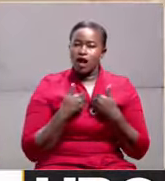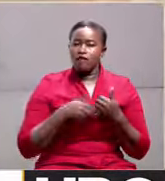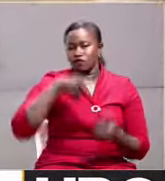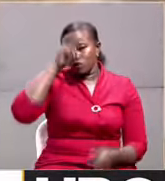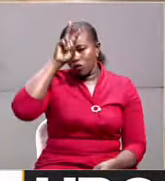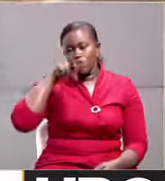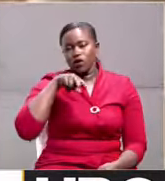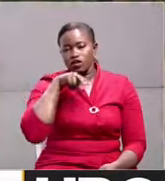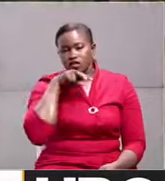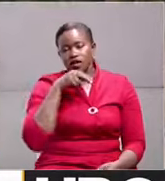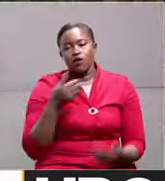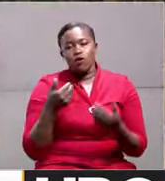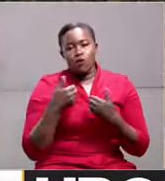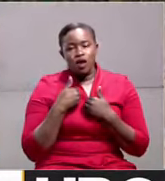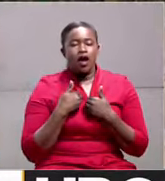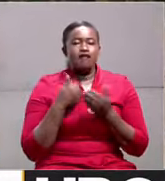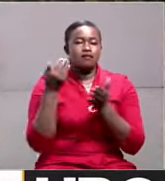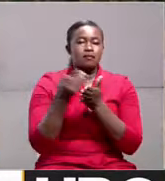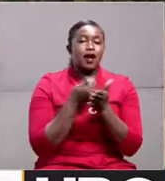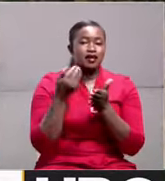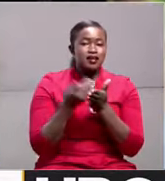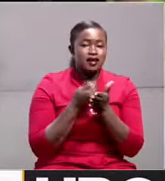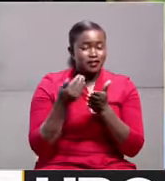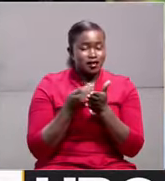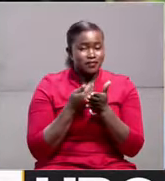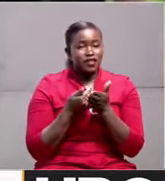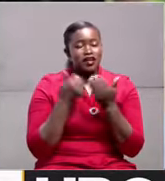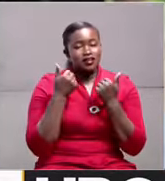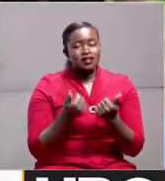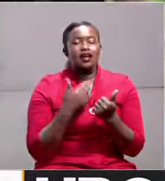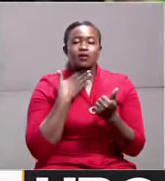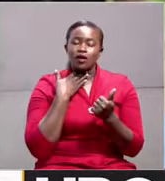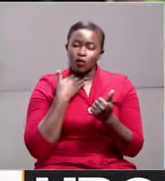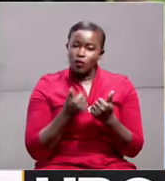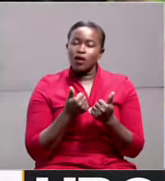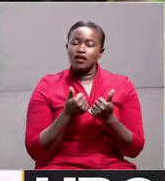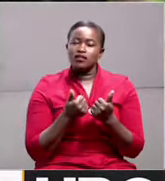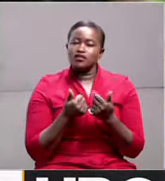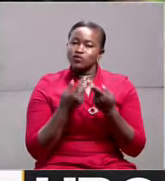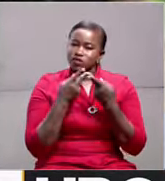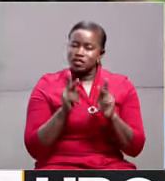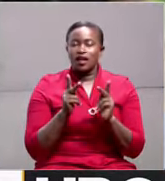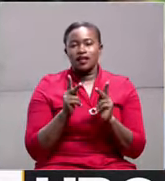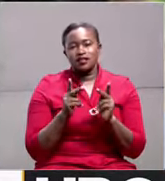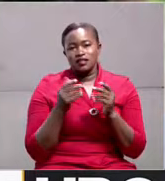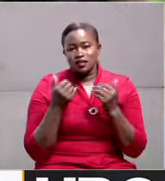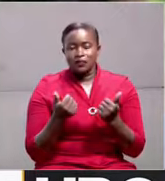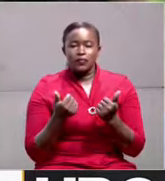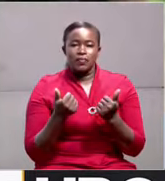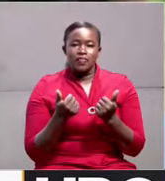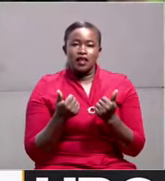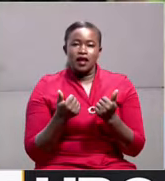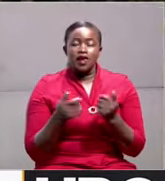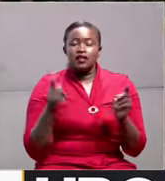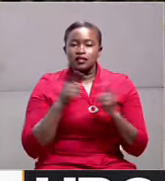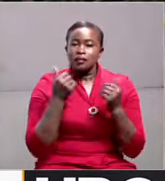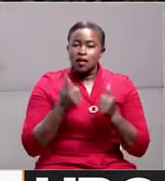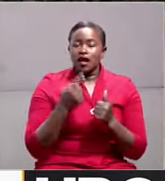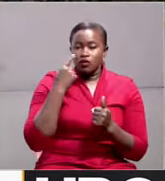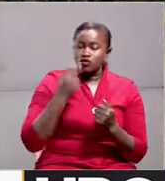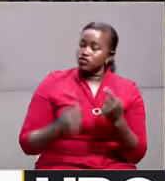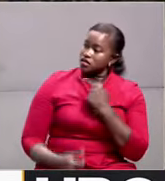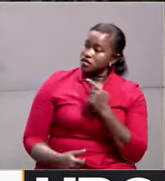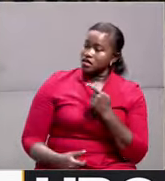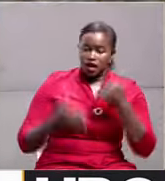Embuzi. Tuinortoche, mbwenu ninza kubatandikira kareho, sitaka numurebe nte ziriyo nziriye